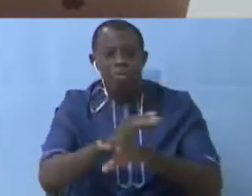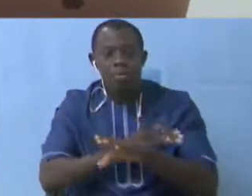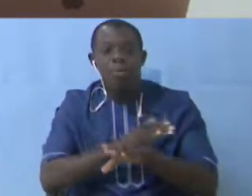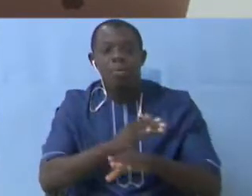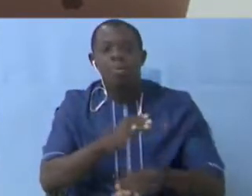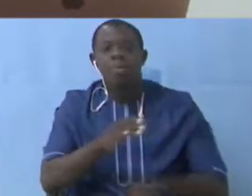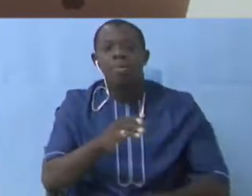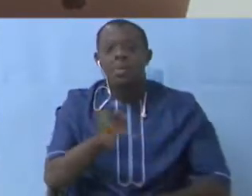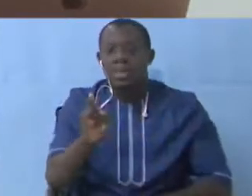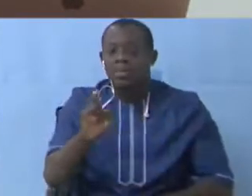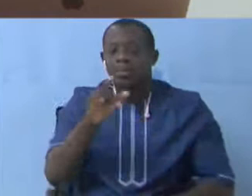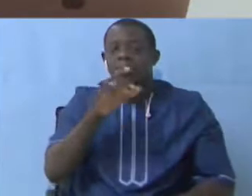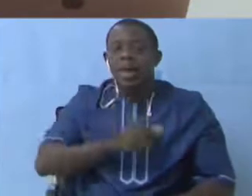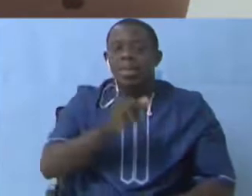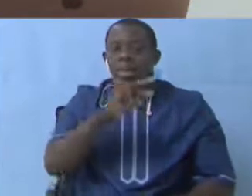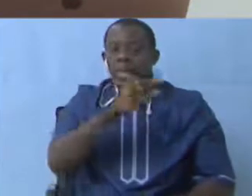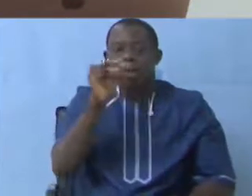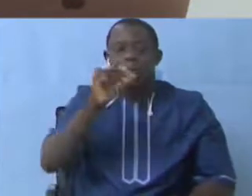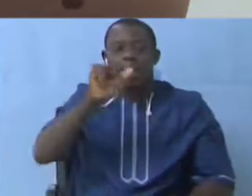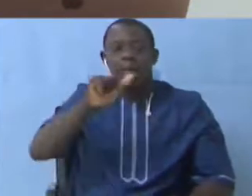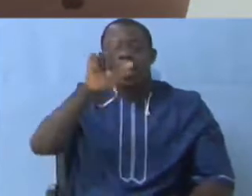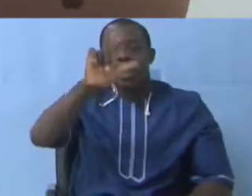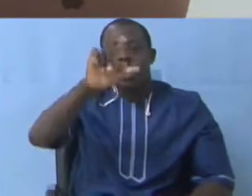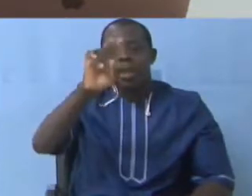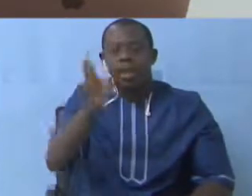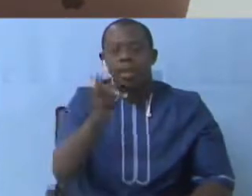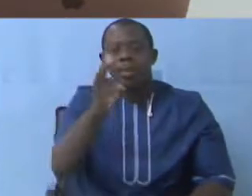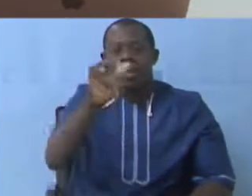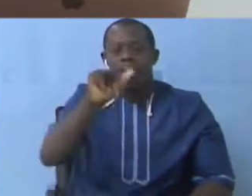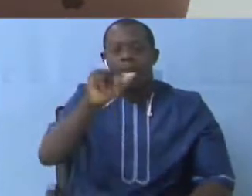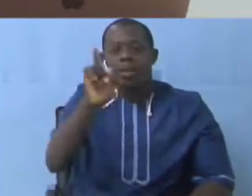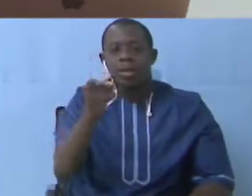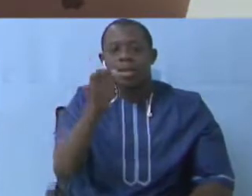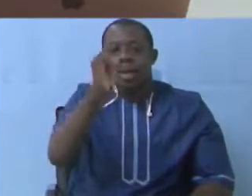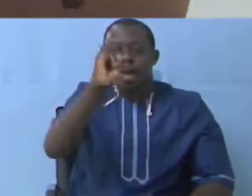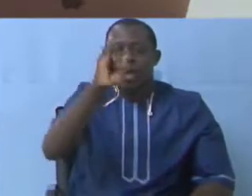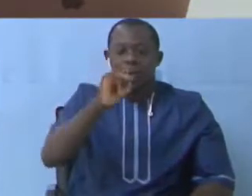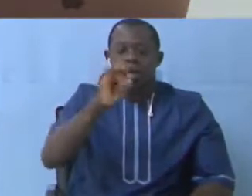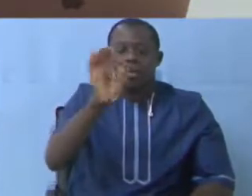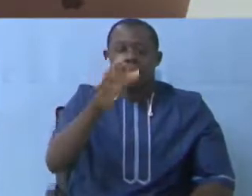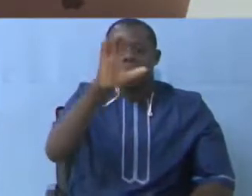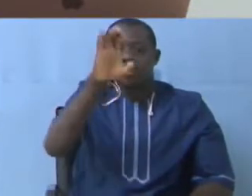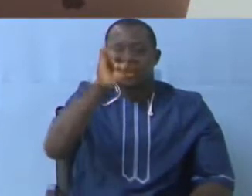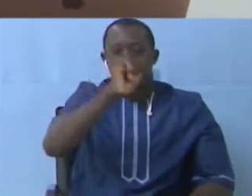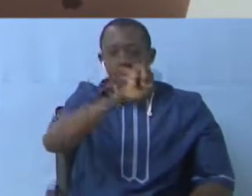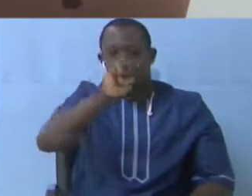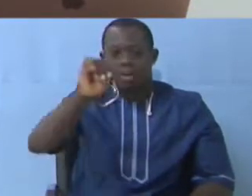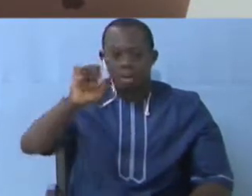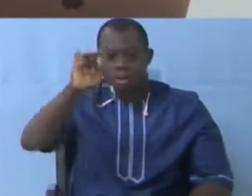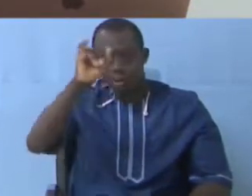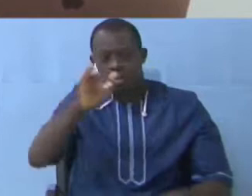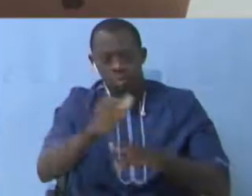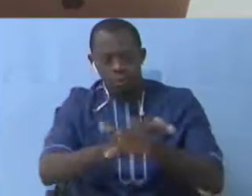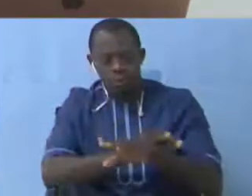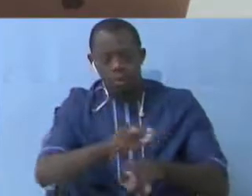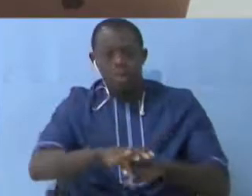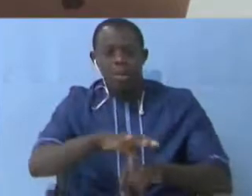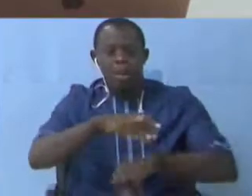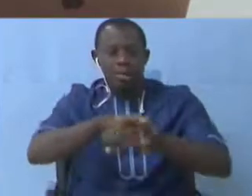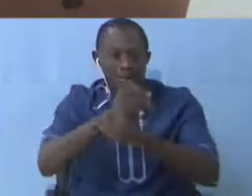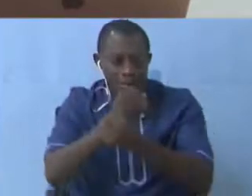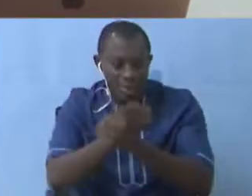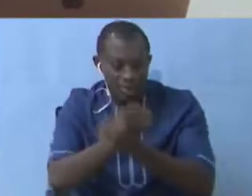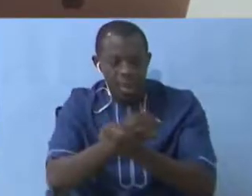and charged with an offense? mun nañu wax ne Abdoulaye Cissé moomu dañ ko jàppoon dal di ko tuumaal ne